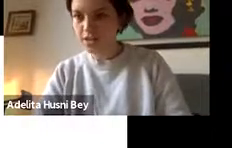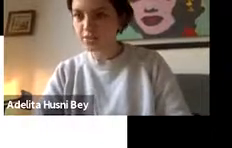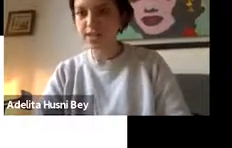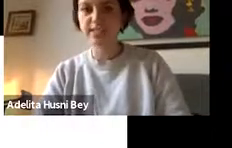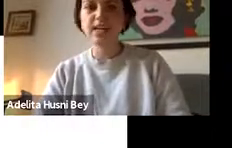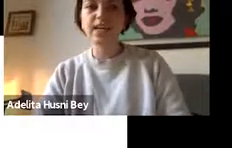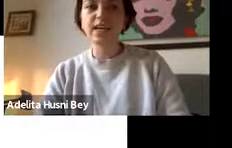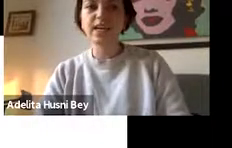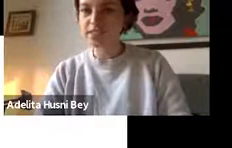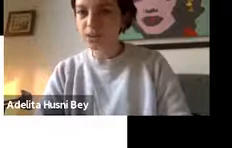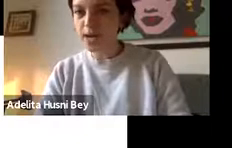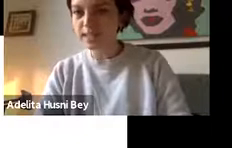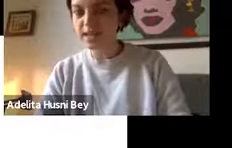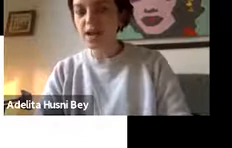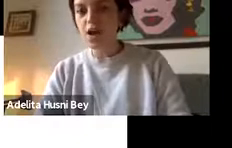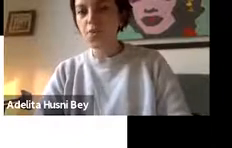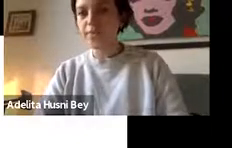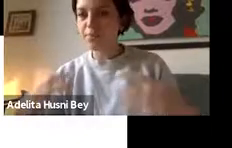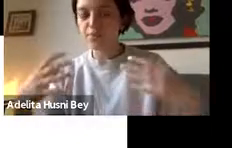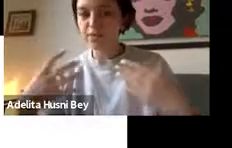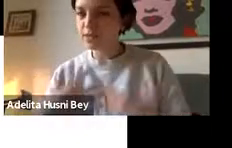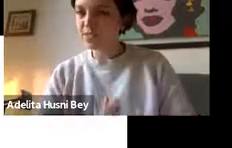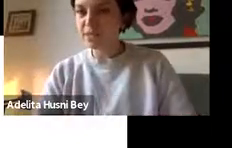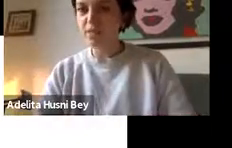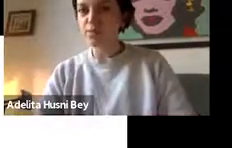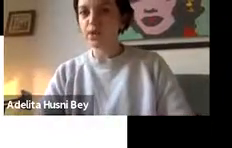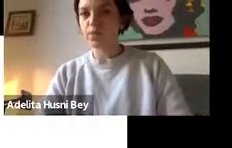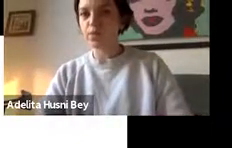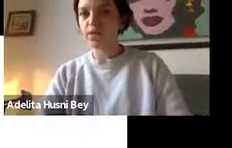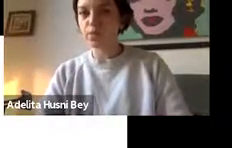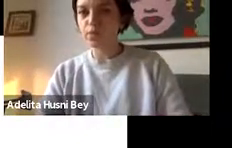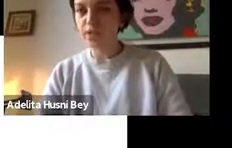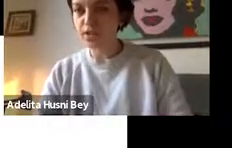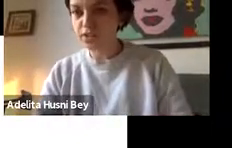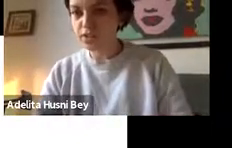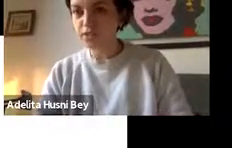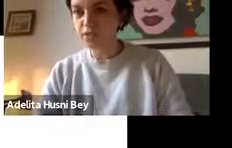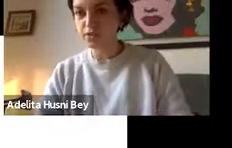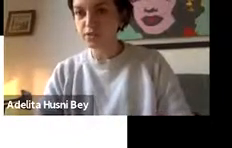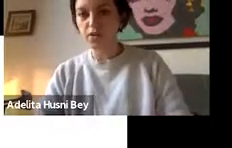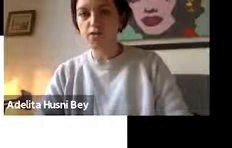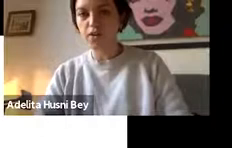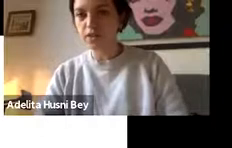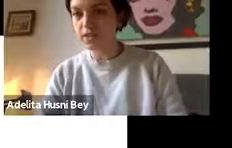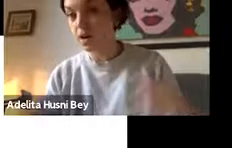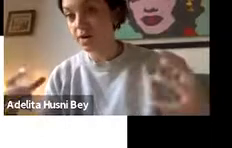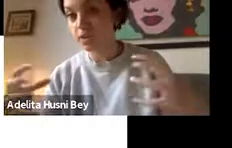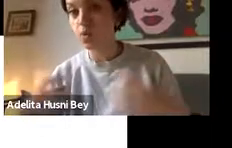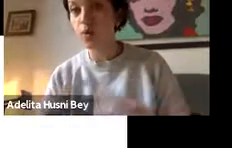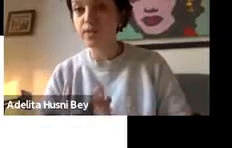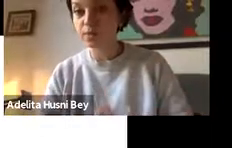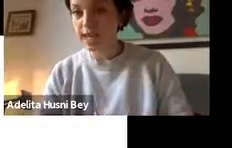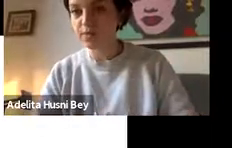national contract, and nurses in the US, that was a sort of meeting point where we understood the notion of work